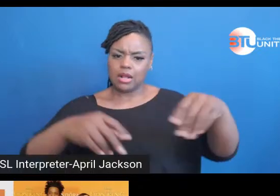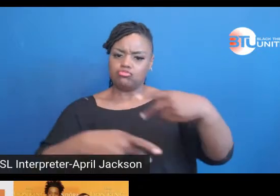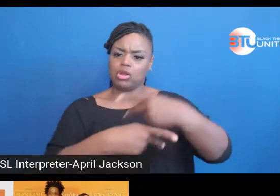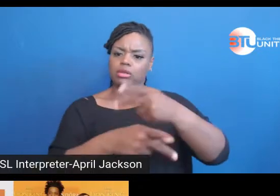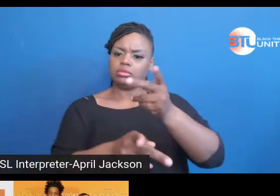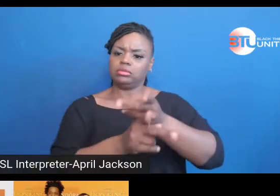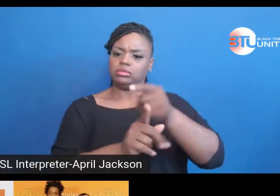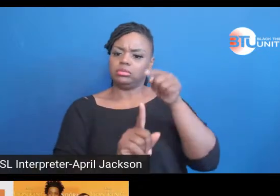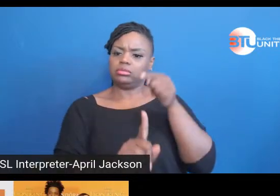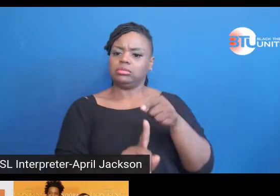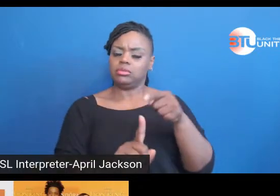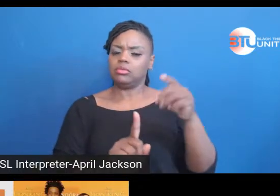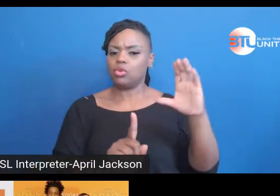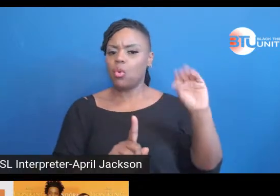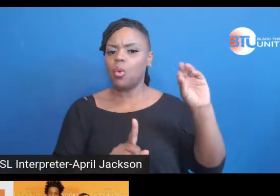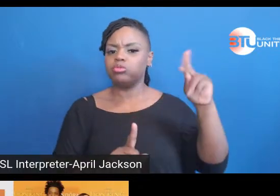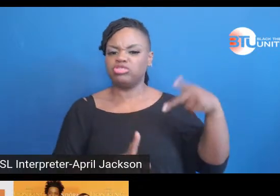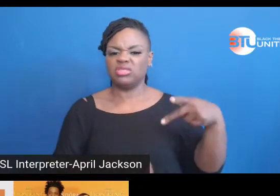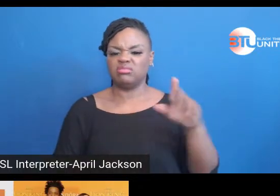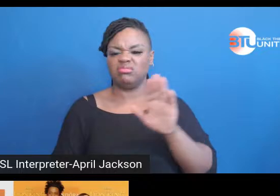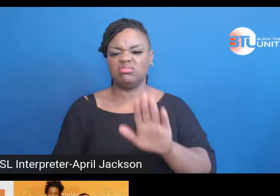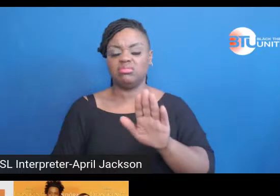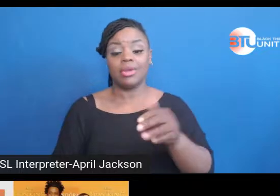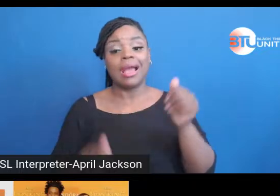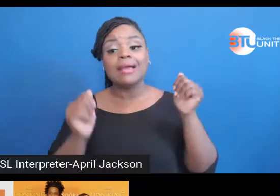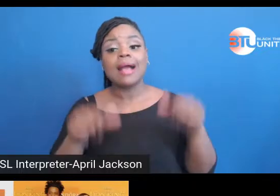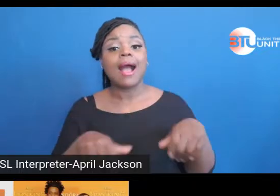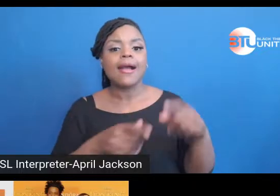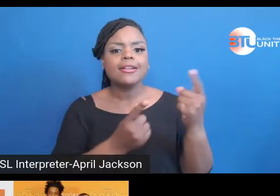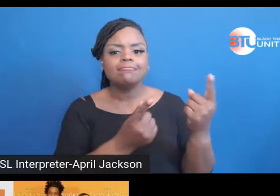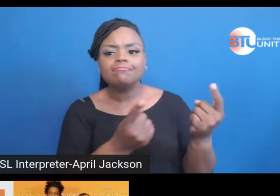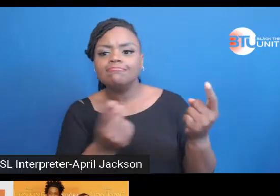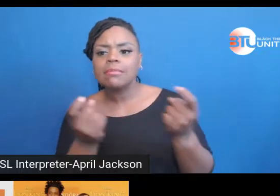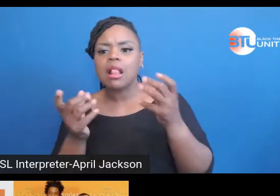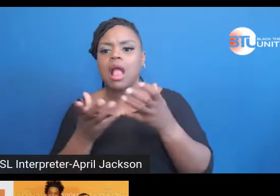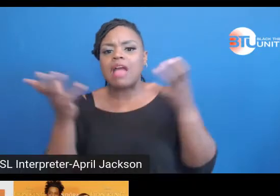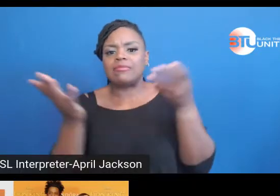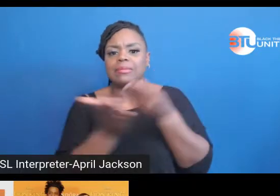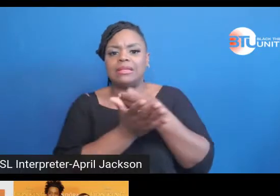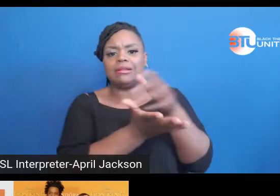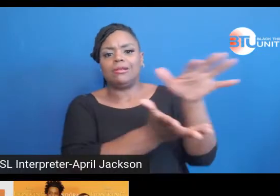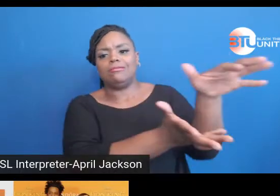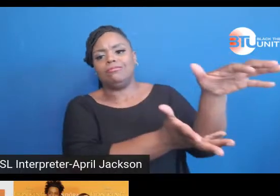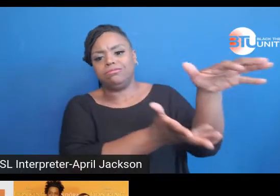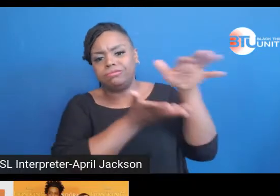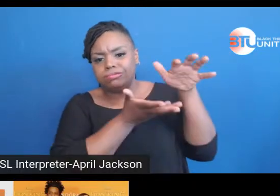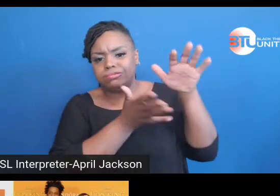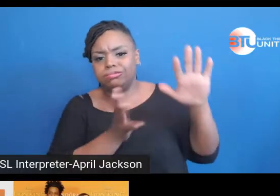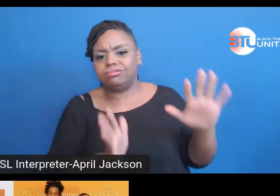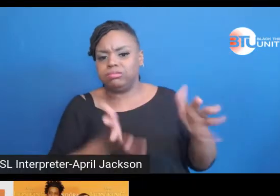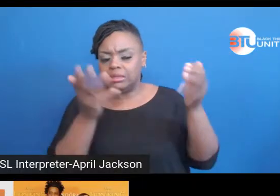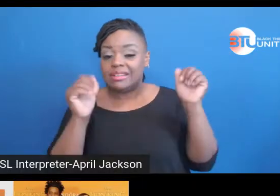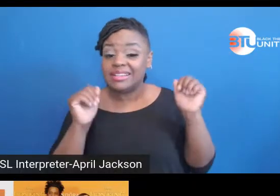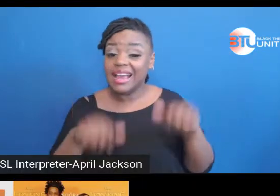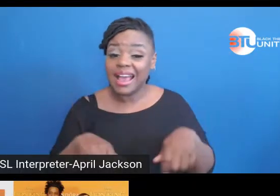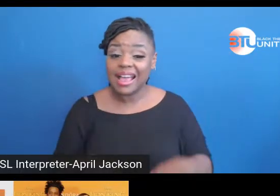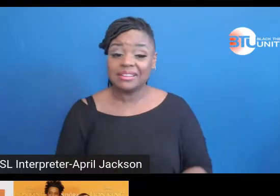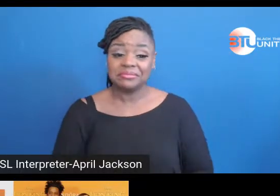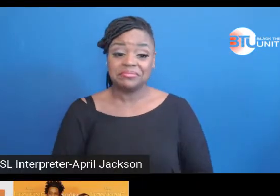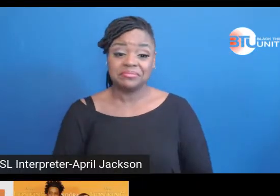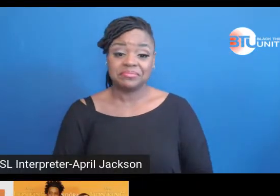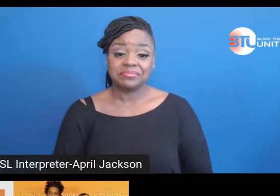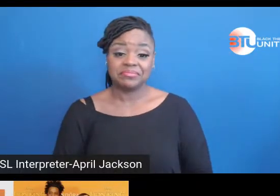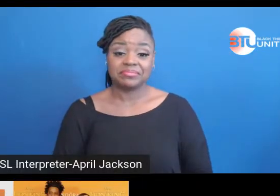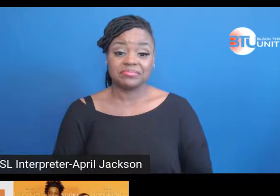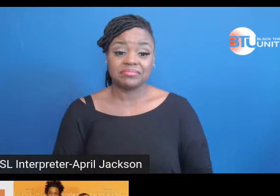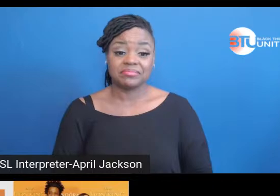can tap into much broader means of raising lots of money to do that by being able to sell shares in your company and raise money in